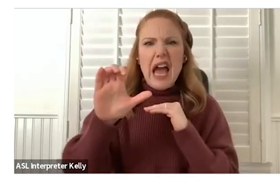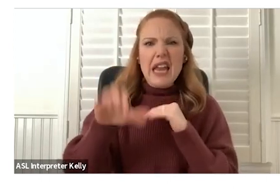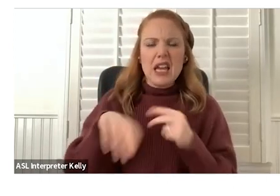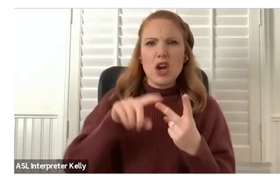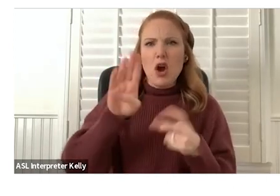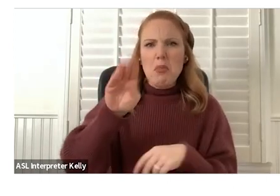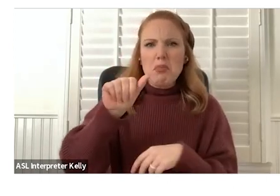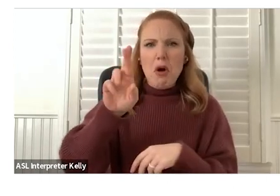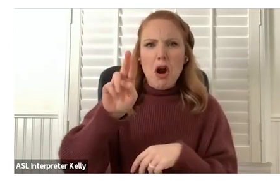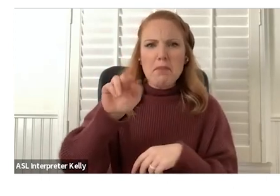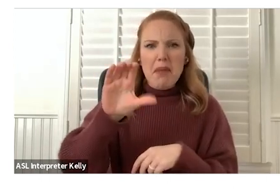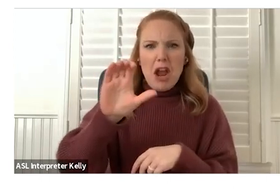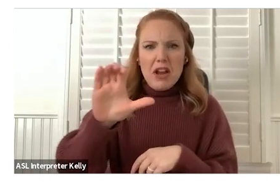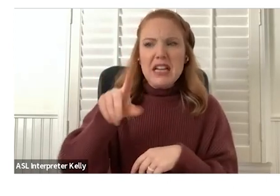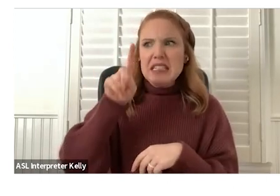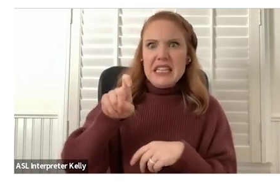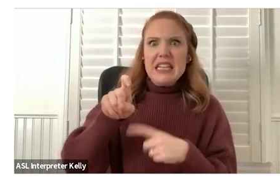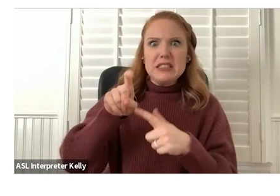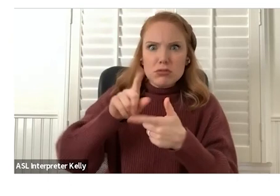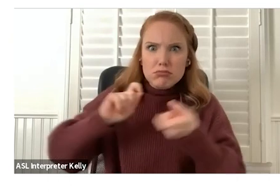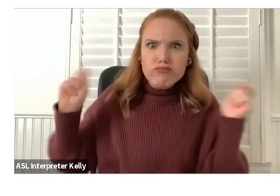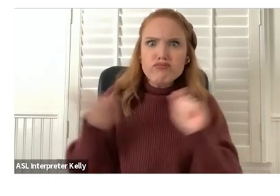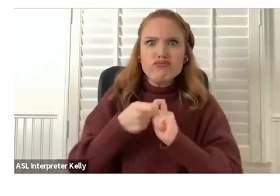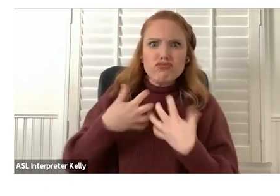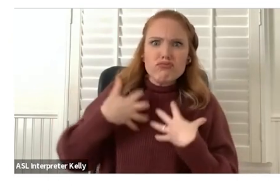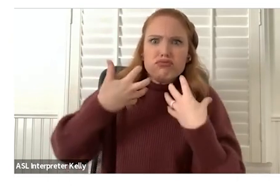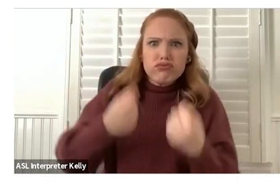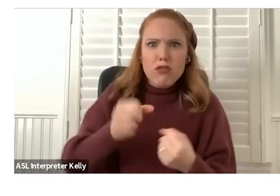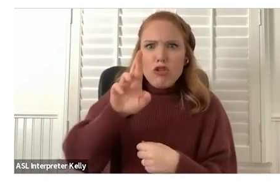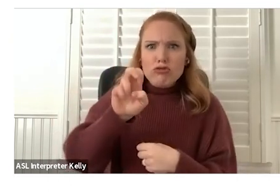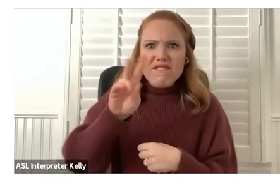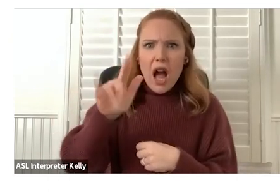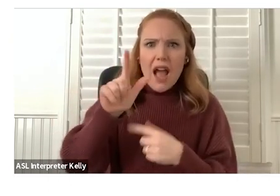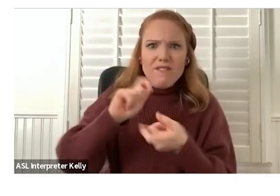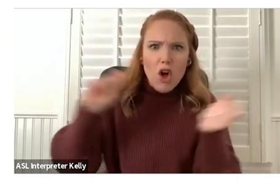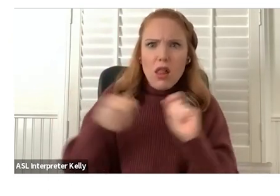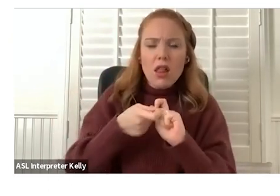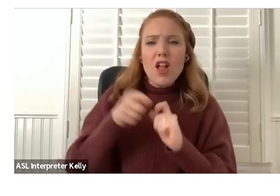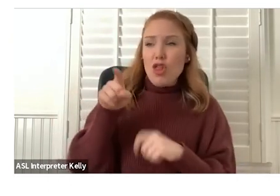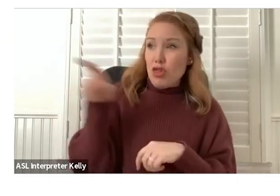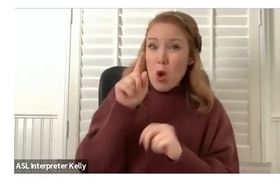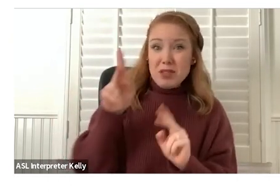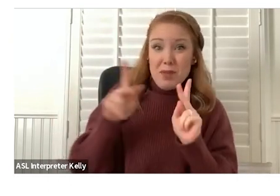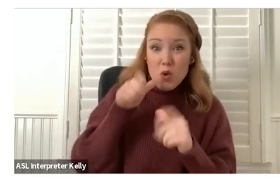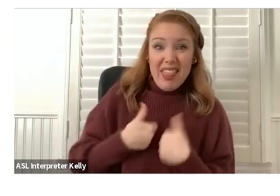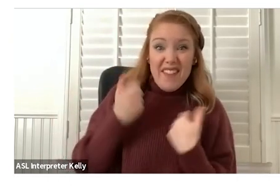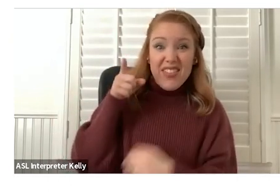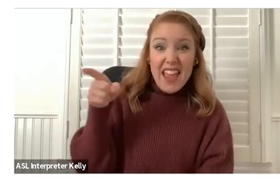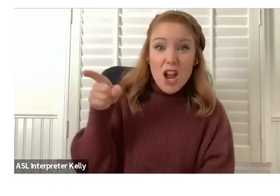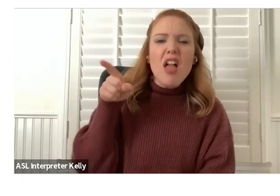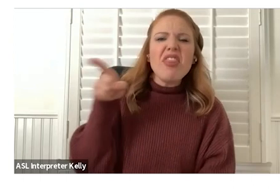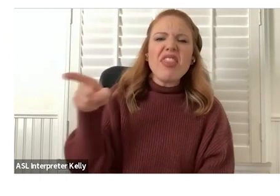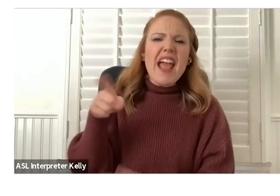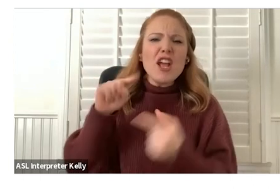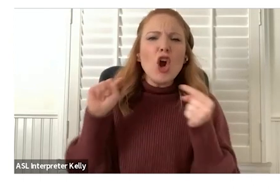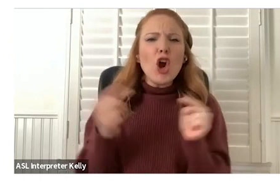and all of the major cities across the Mediterranean that were major centers for these